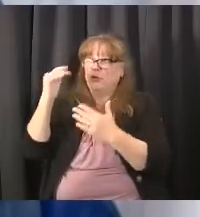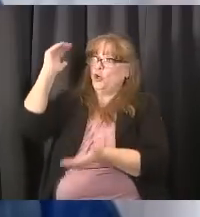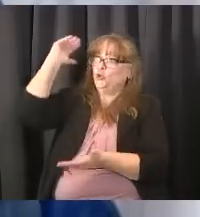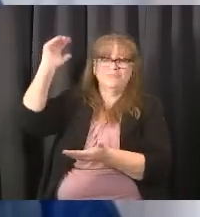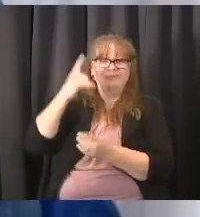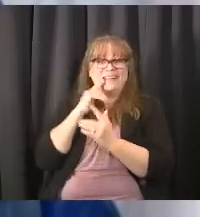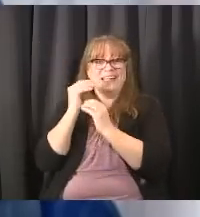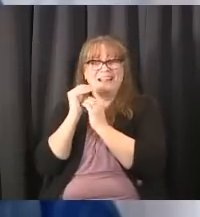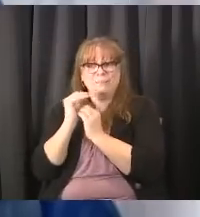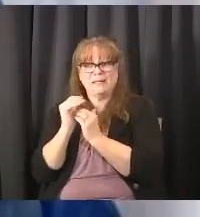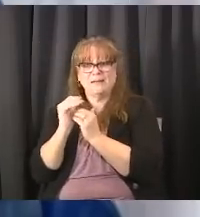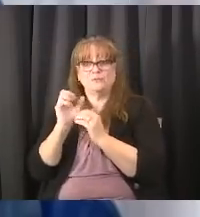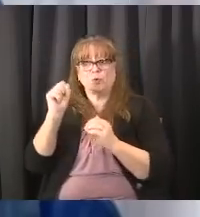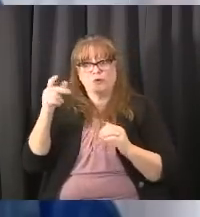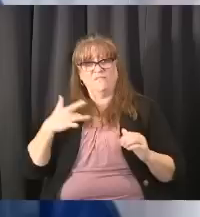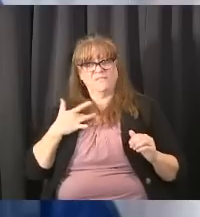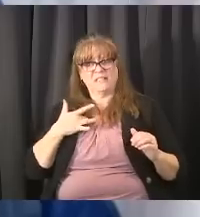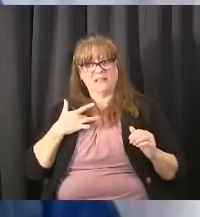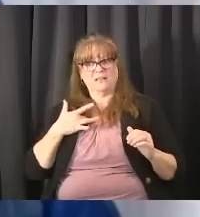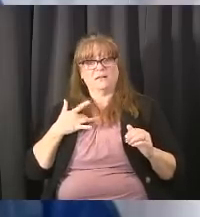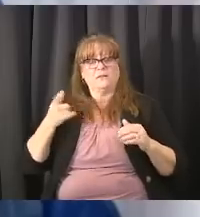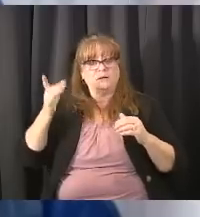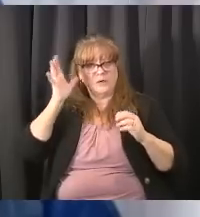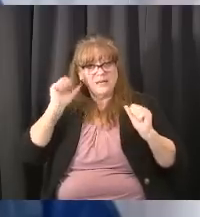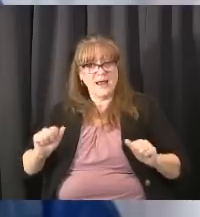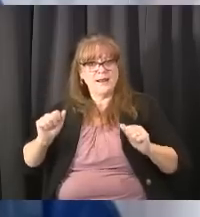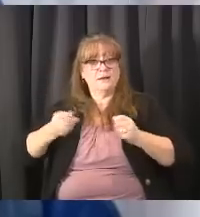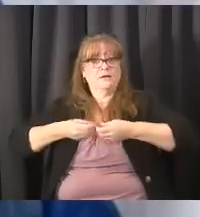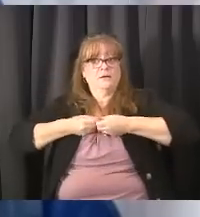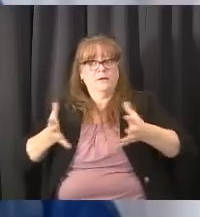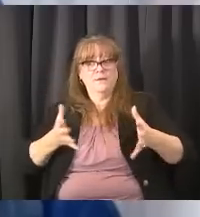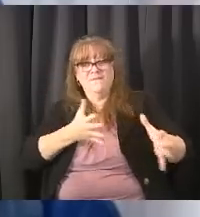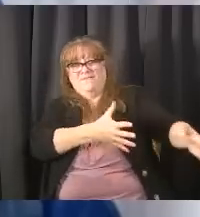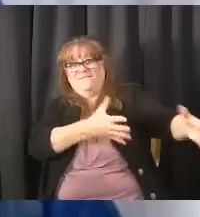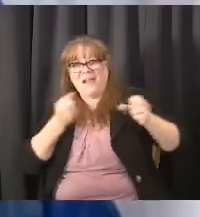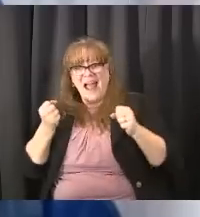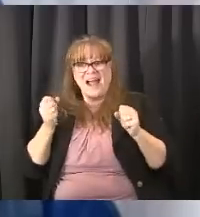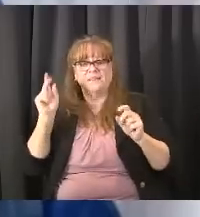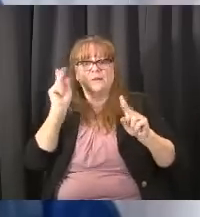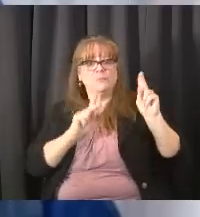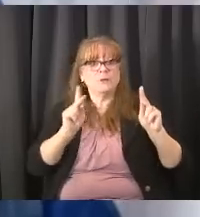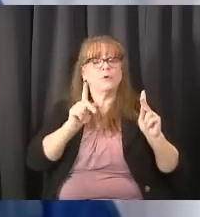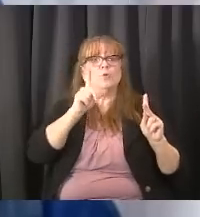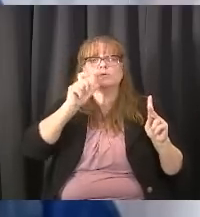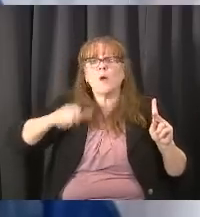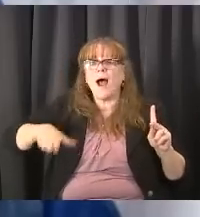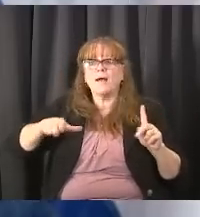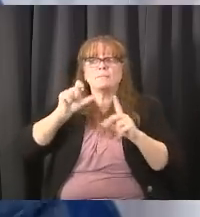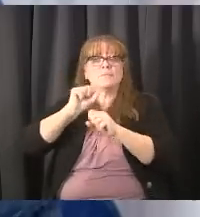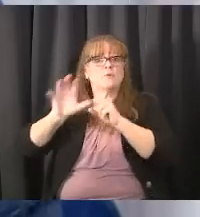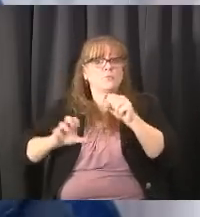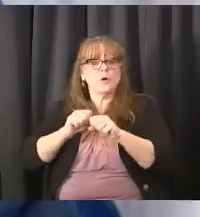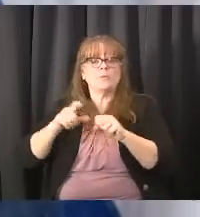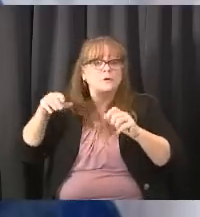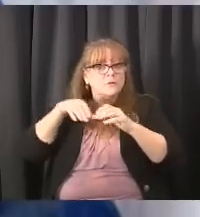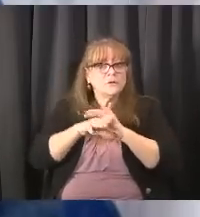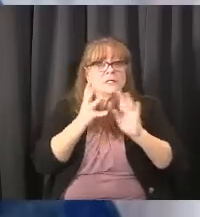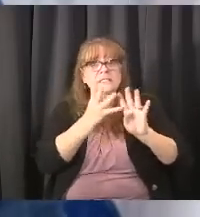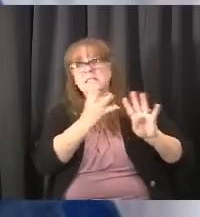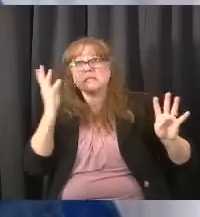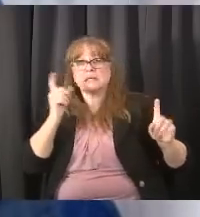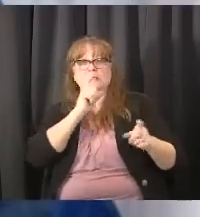need for appointments, where you can literally line up hundreds or thousands of people and just give them the quick shot in the arm and move on. Absolutely, and you won't